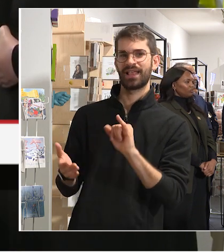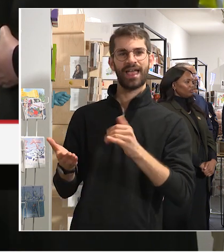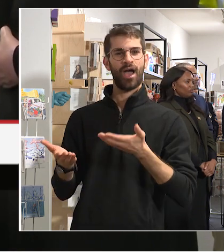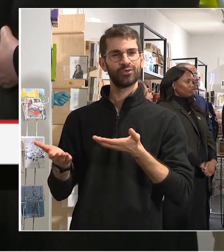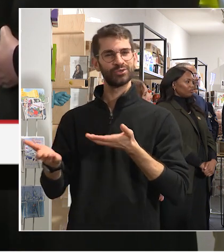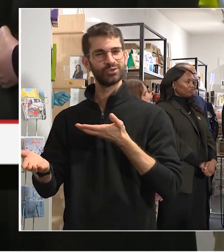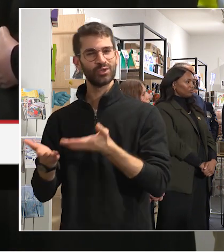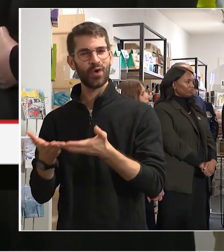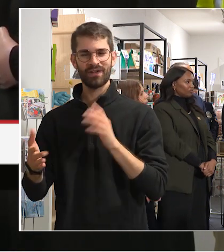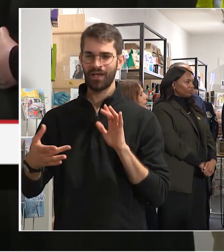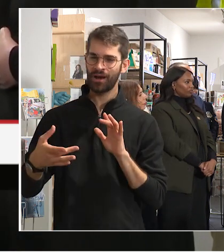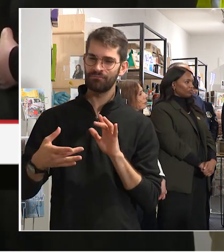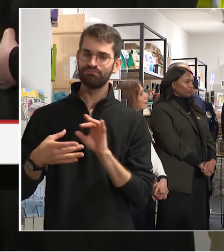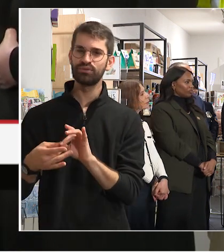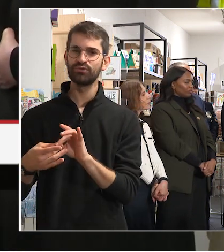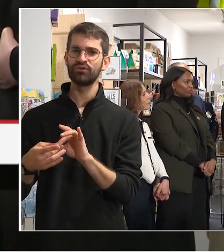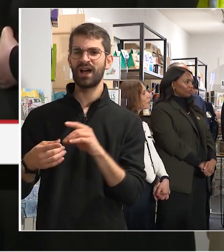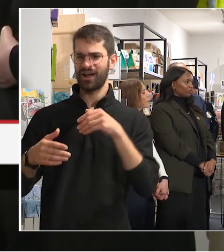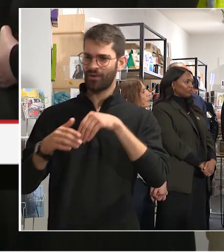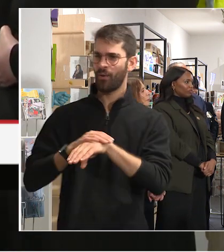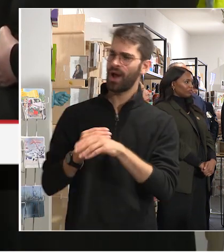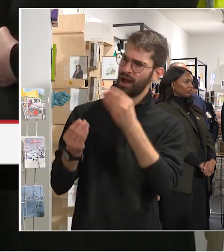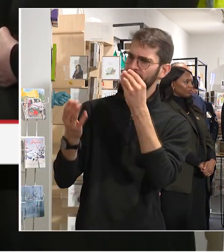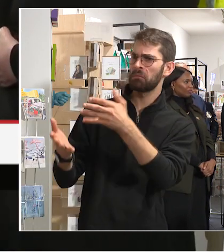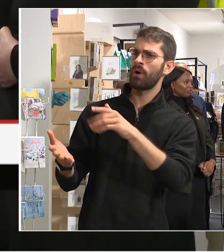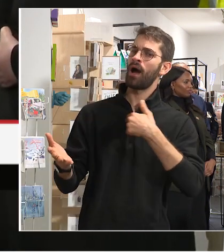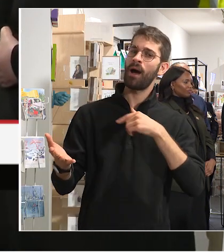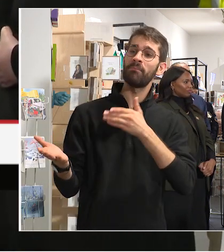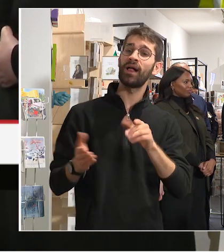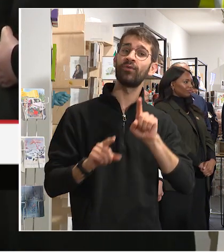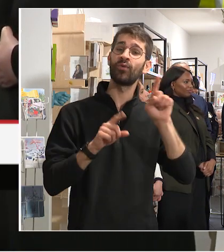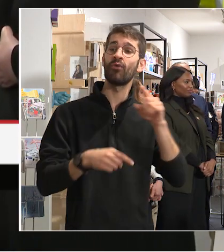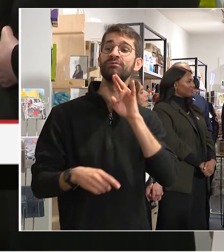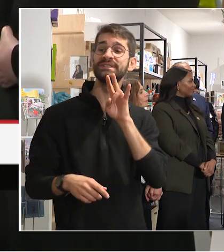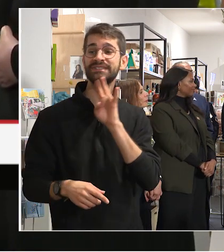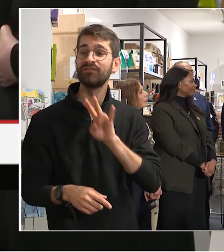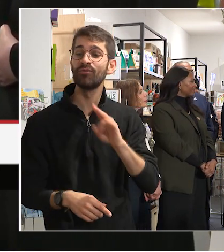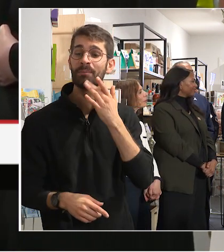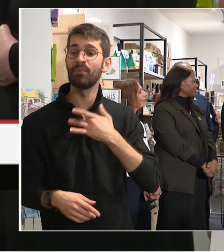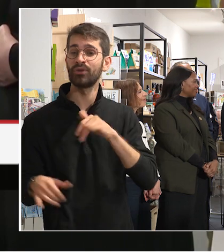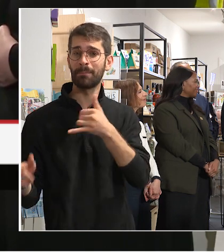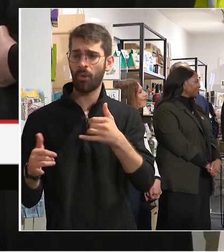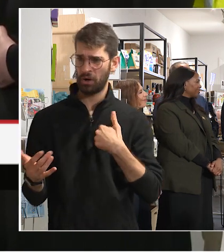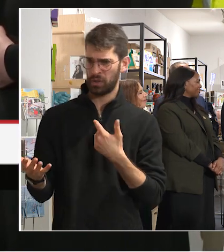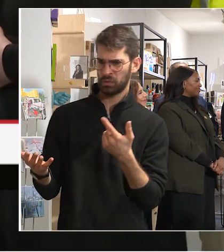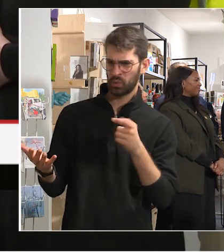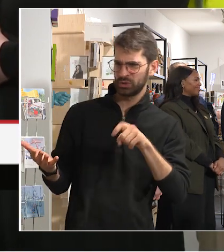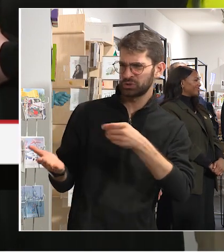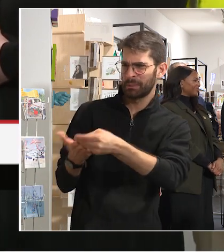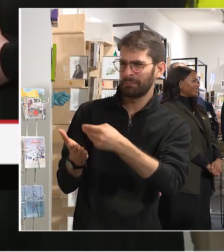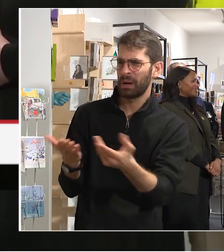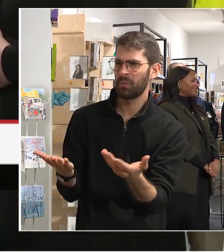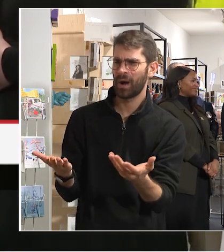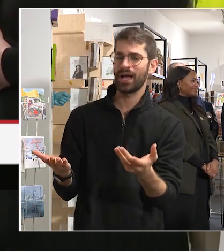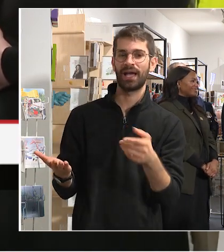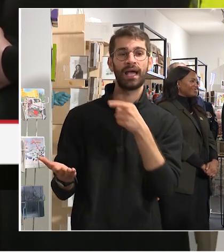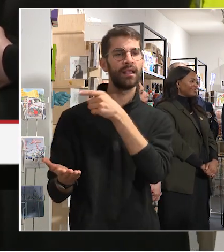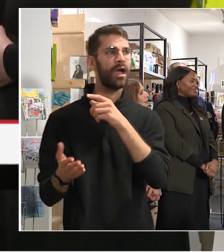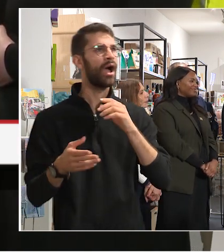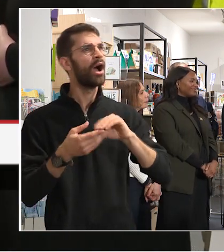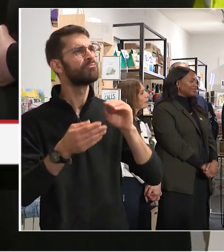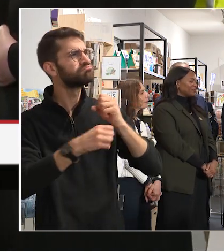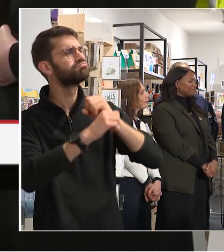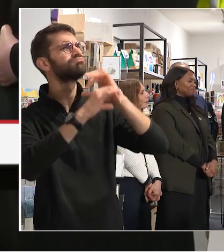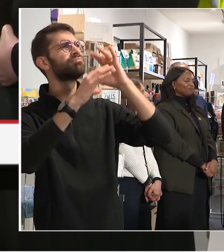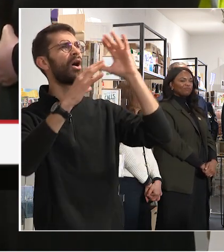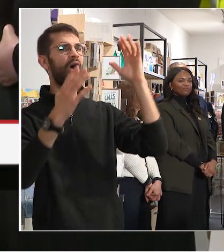I'm going to a 7-year-old birthday party, what should I get? And you just get a really fantastic recommendation.